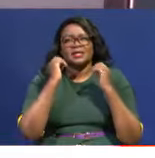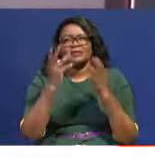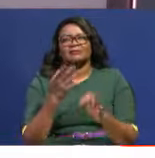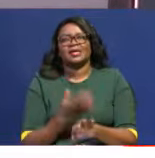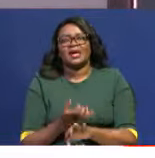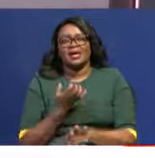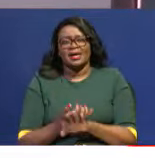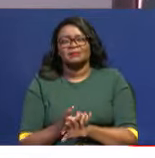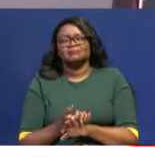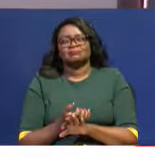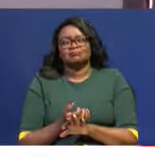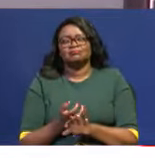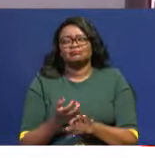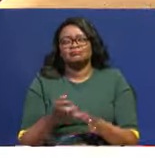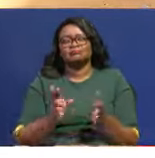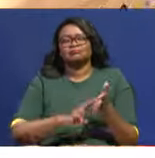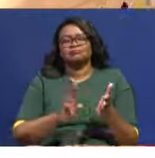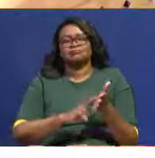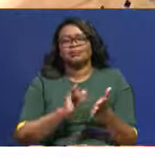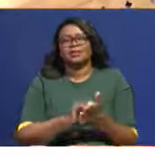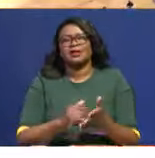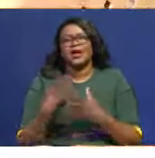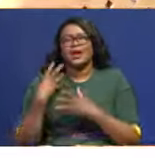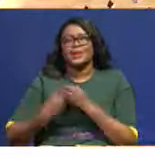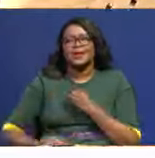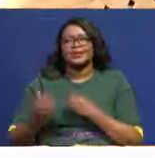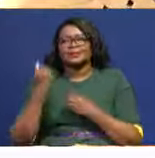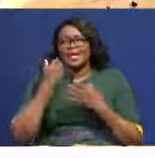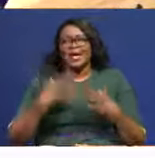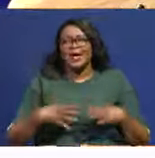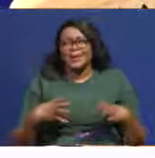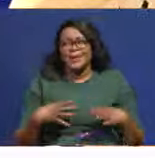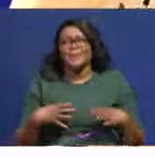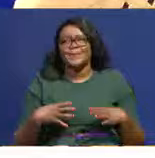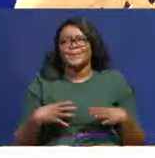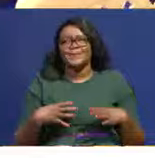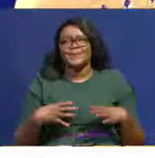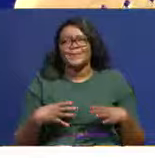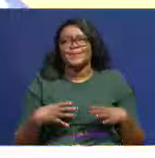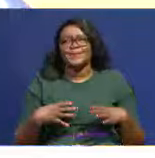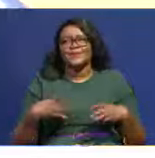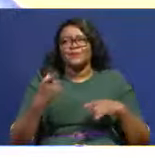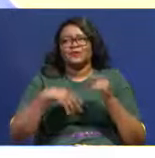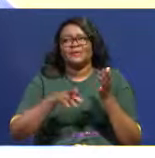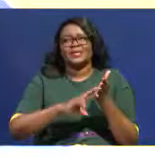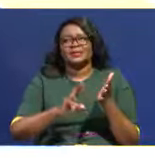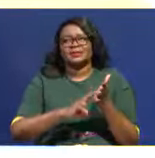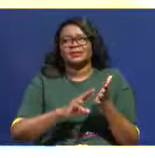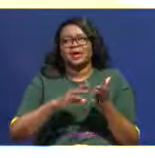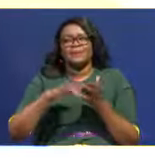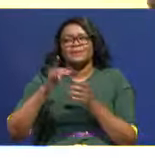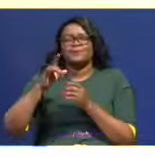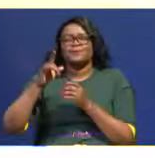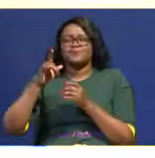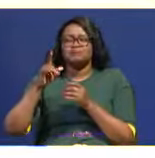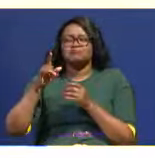complex registration that often discourages patients, especially those in remote